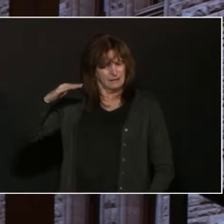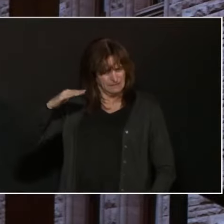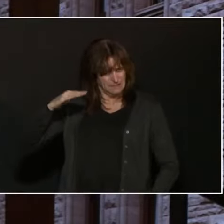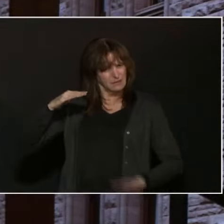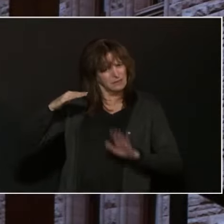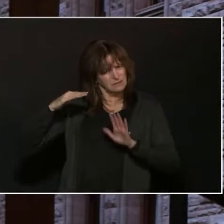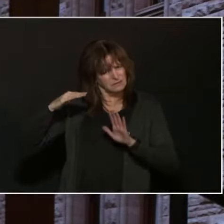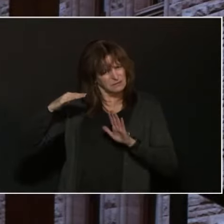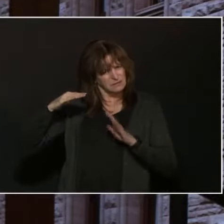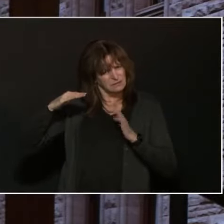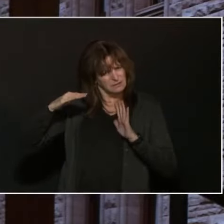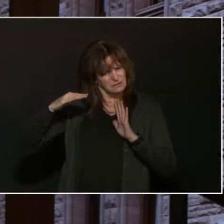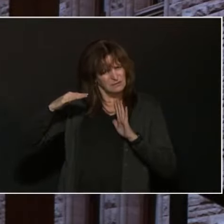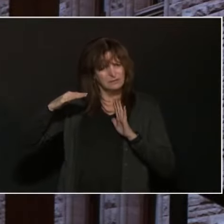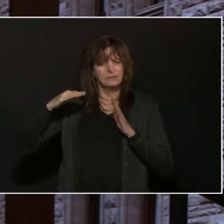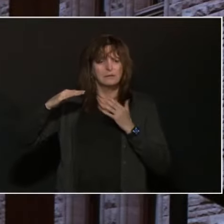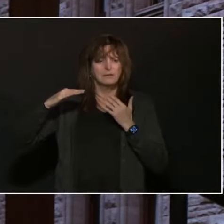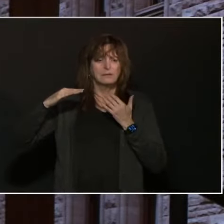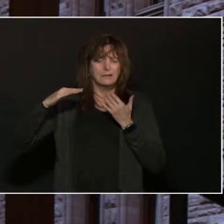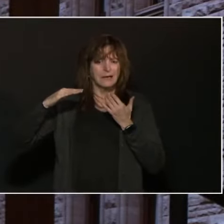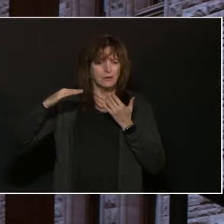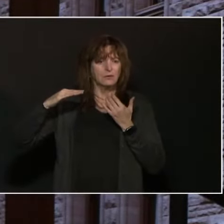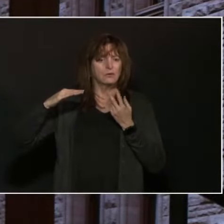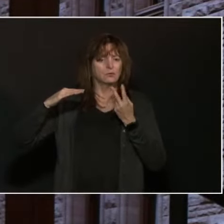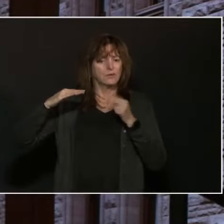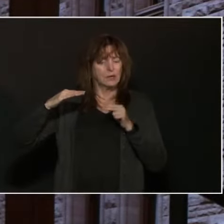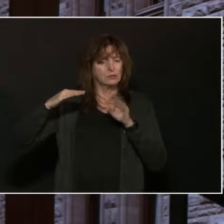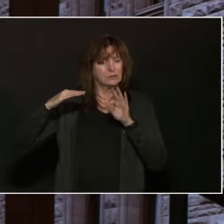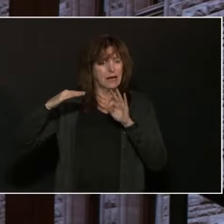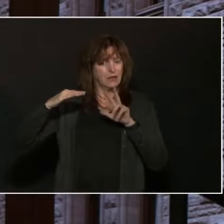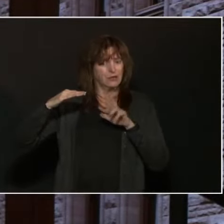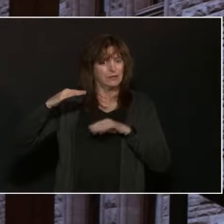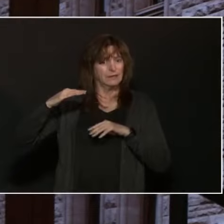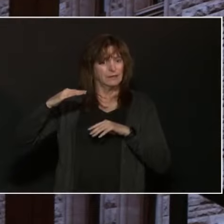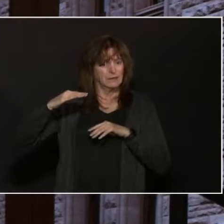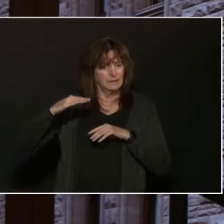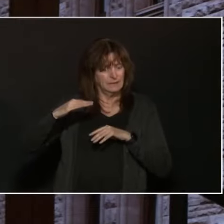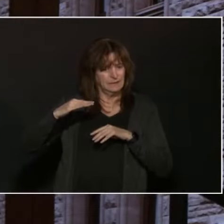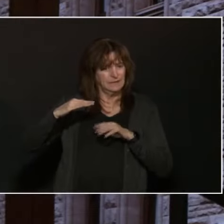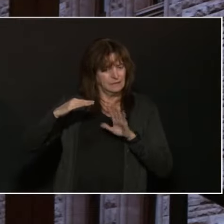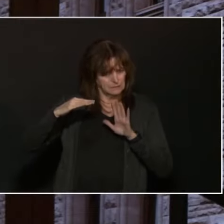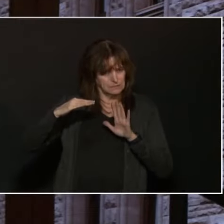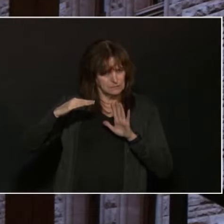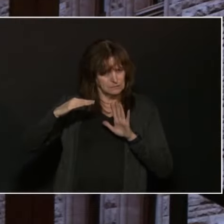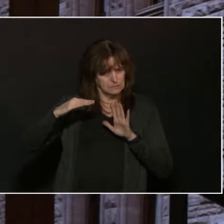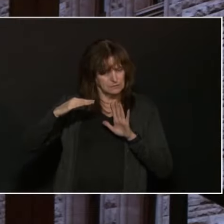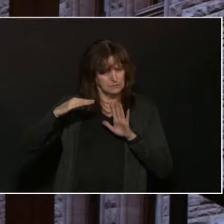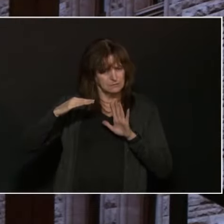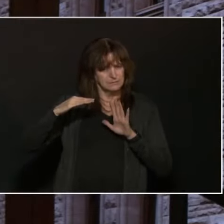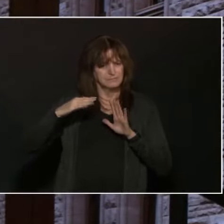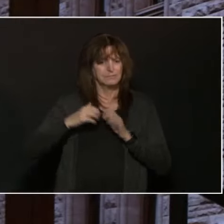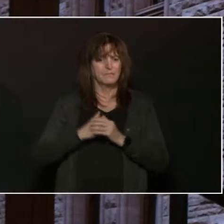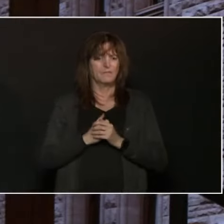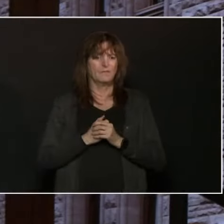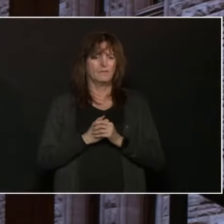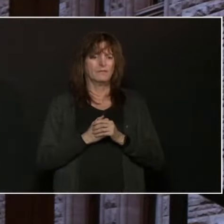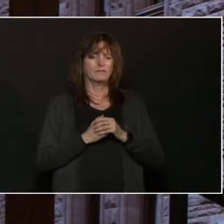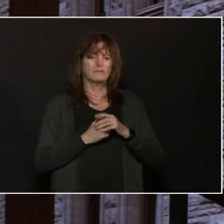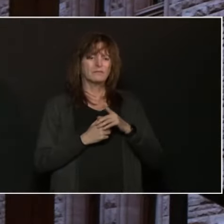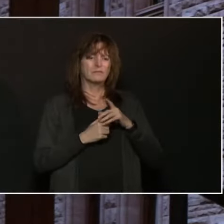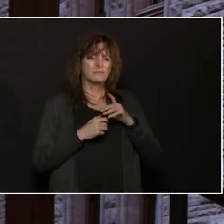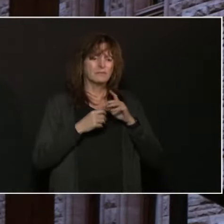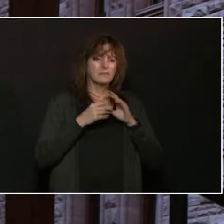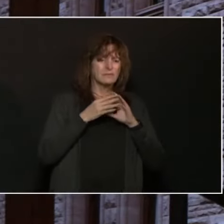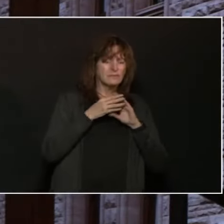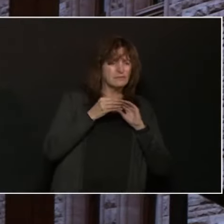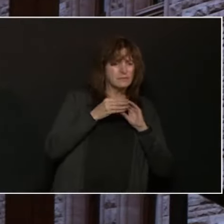2,093 cases, as Dr. Brown alluded to, an uptick from our cases where we were under 2,000 for about 3 or 4 days in a row. But